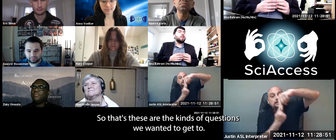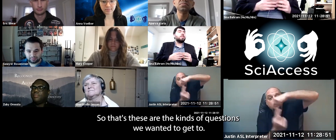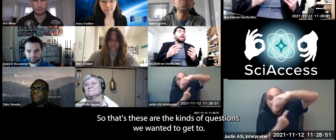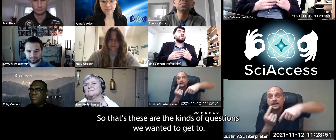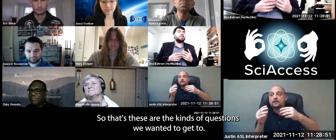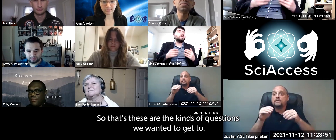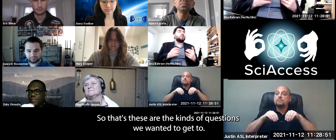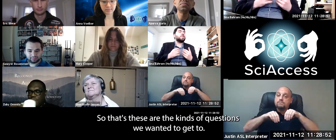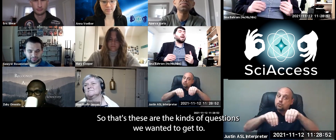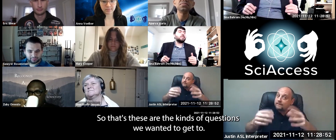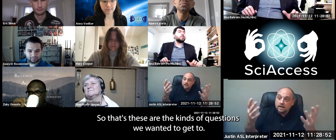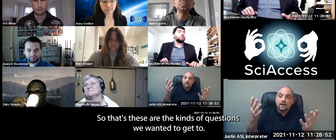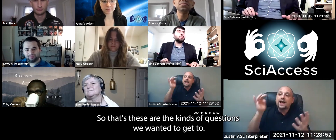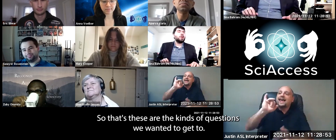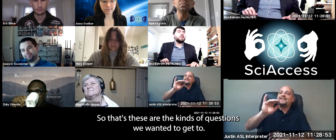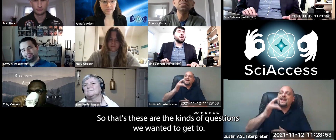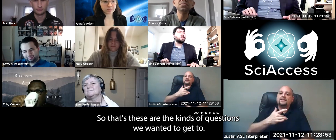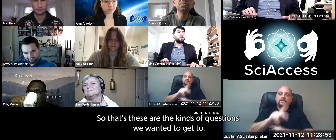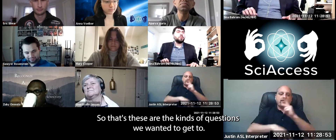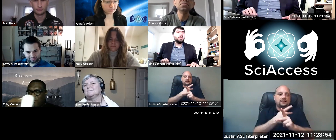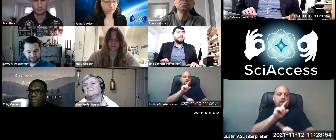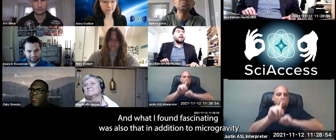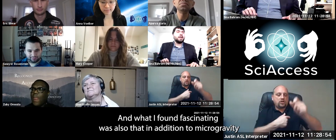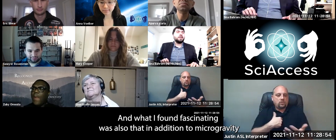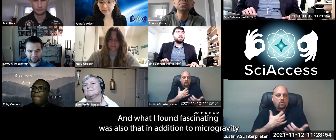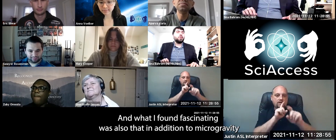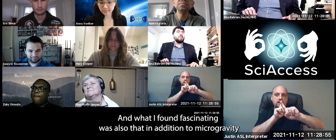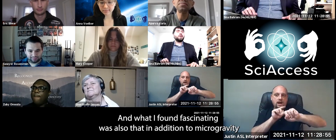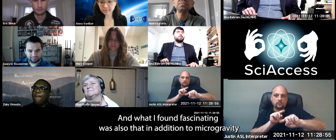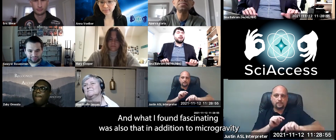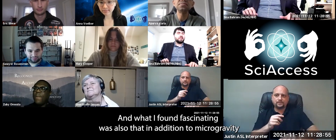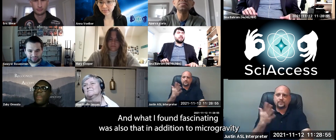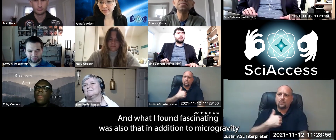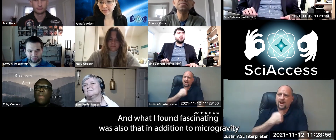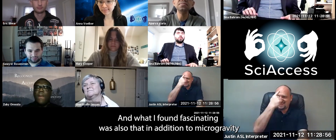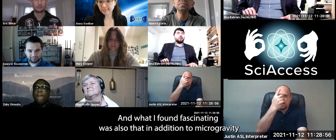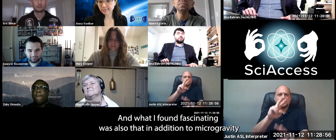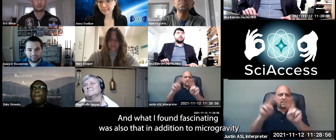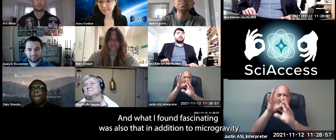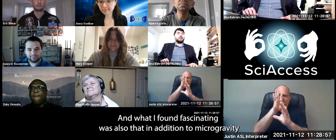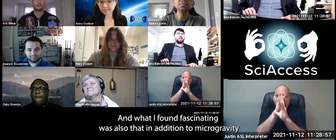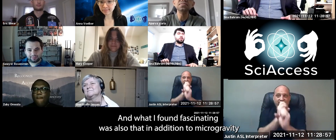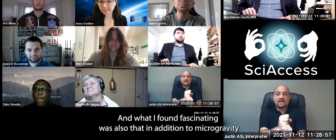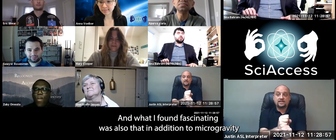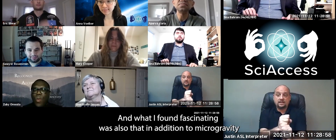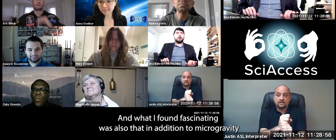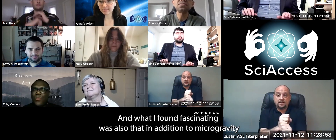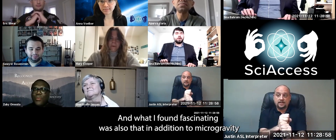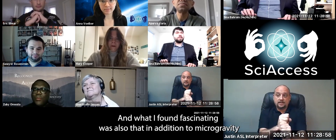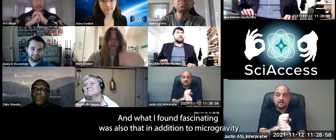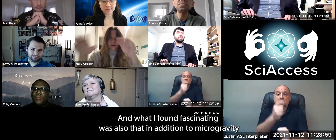So these are the kinds of questions we wanted to get to. And what I found fascinating was also that in addition